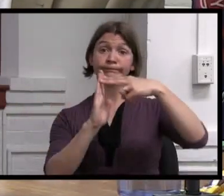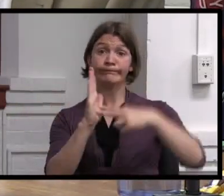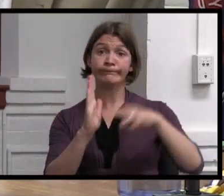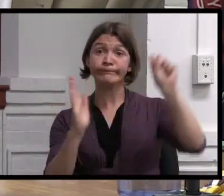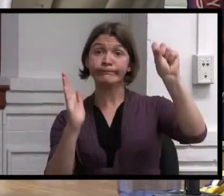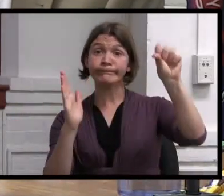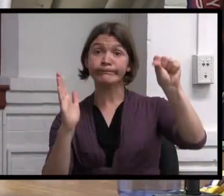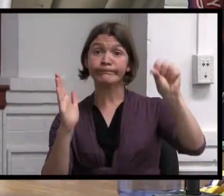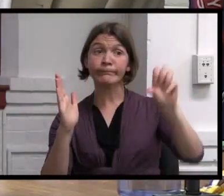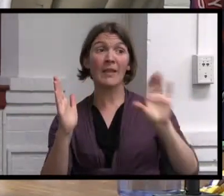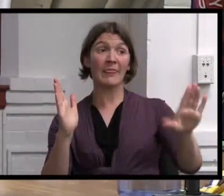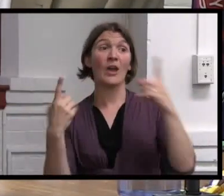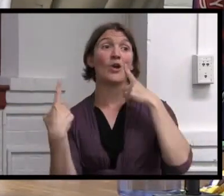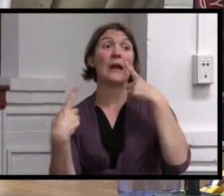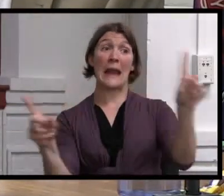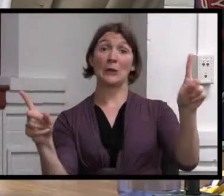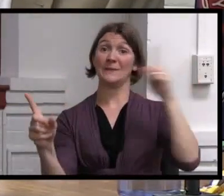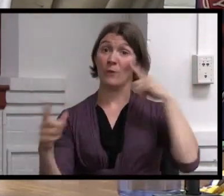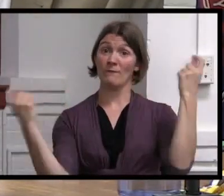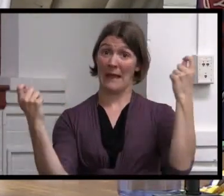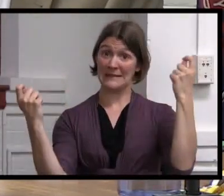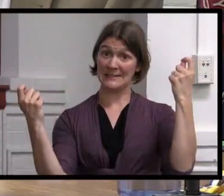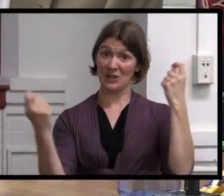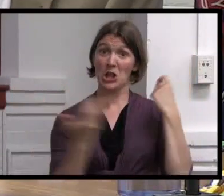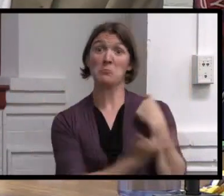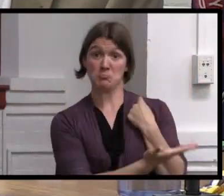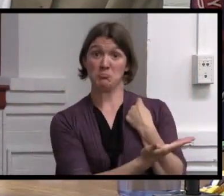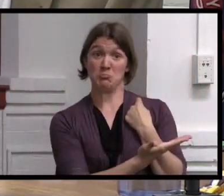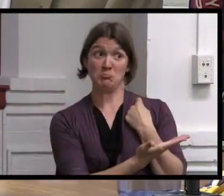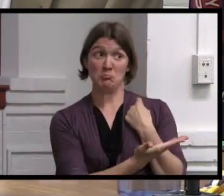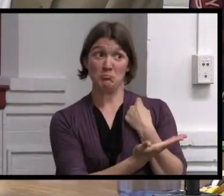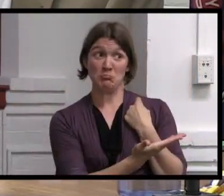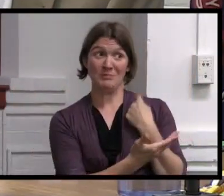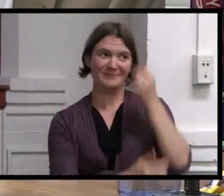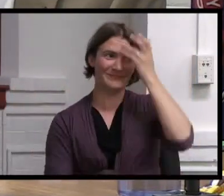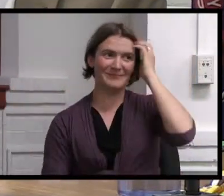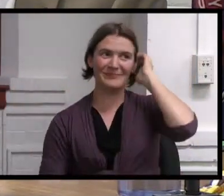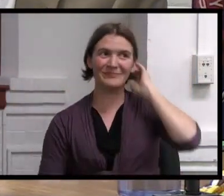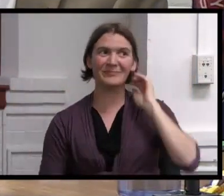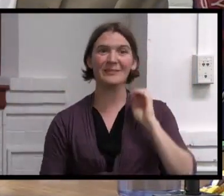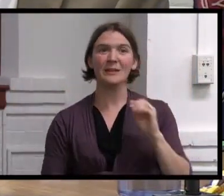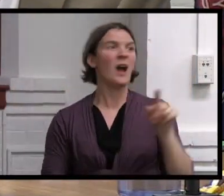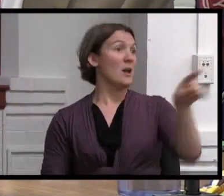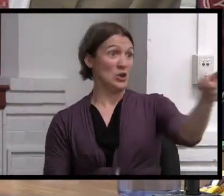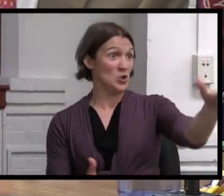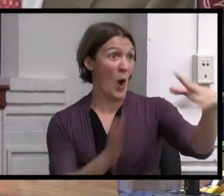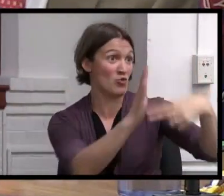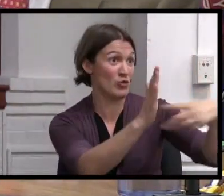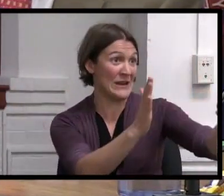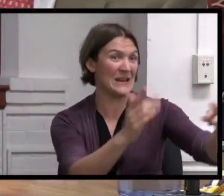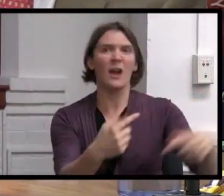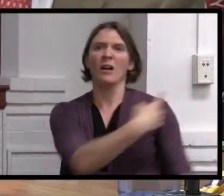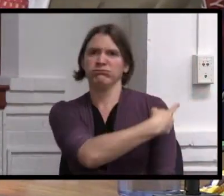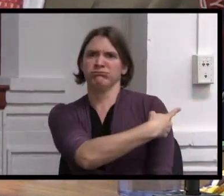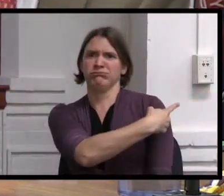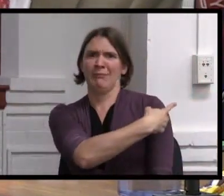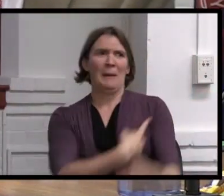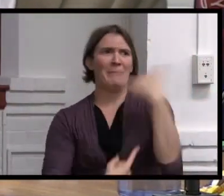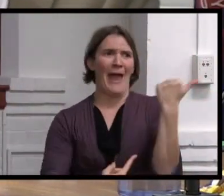that's okay. Yeah. Don't worry. That's fine. No. You don't want us to read it? No, that's okay.